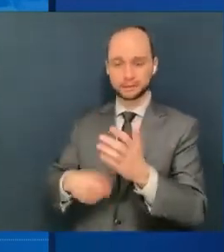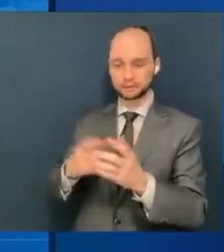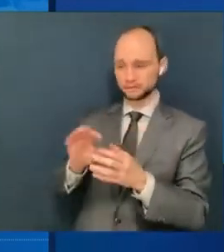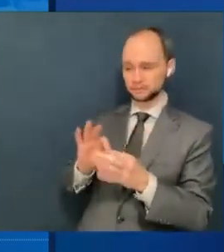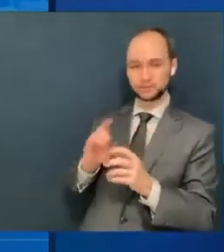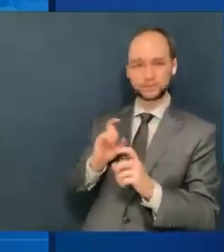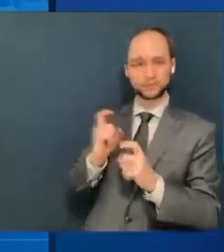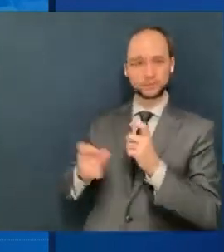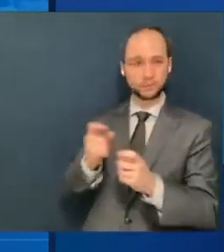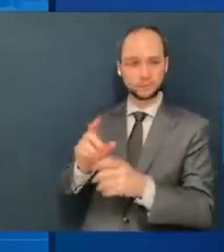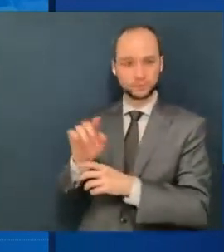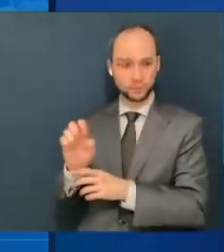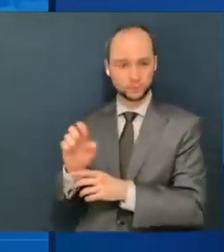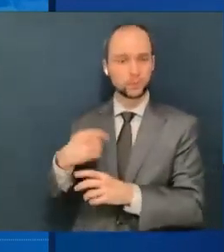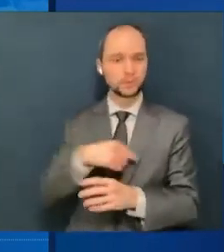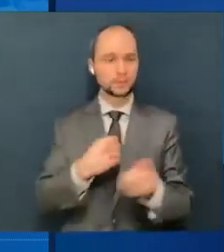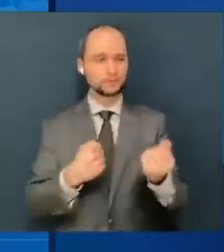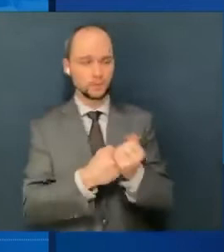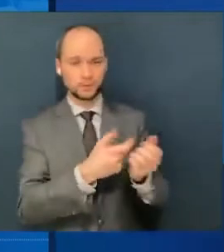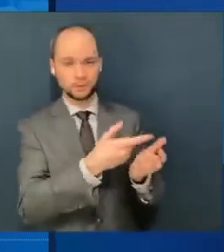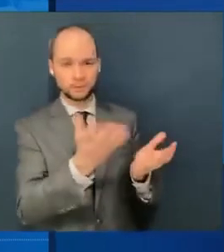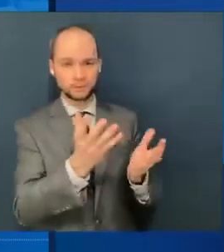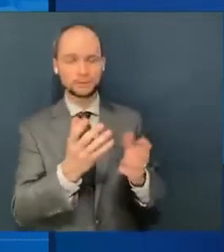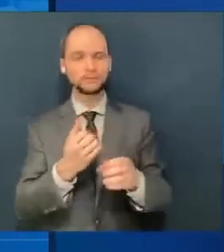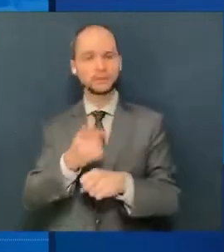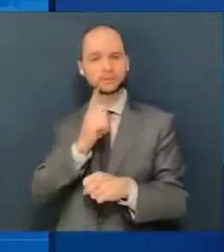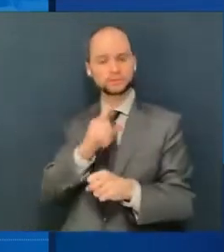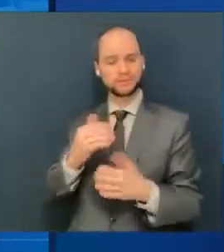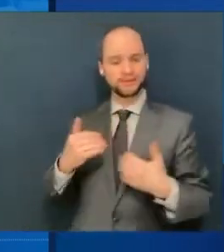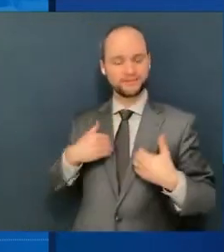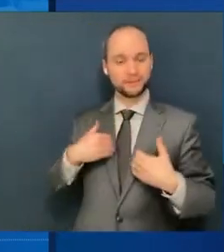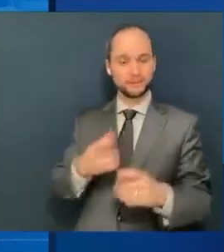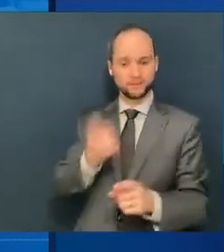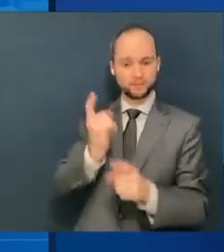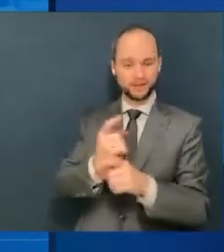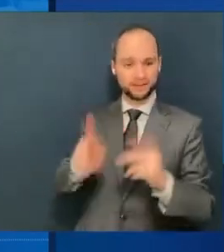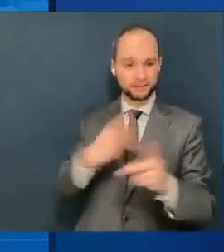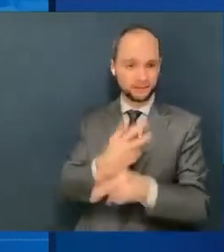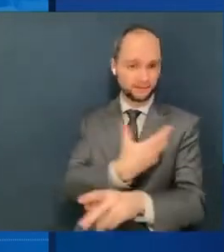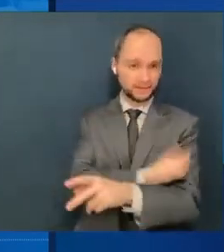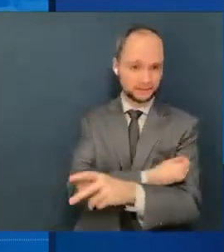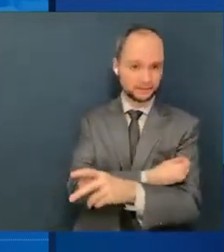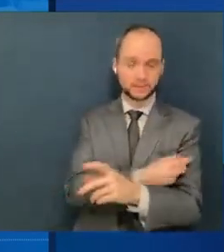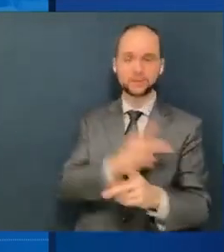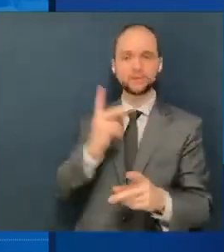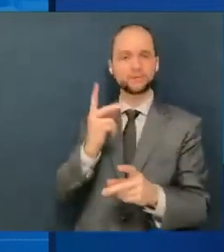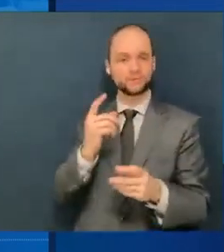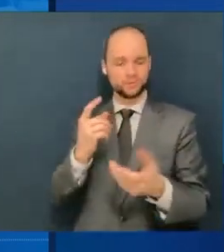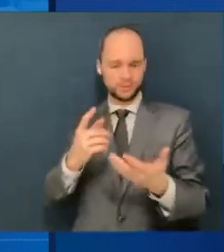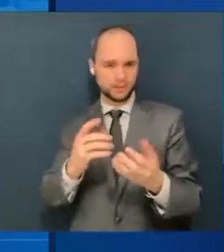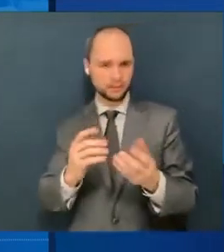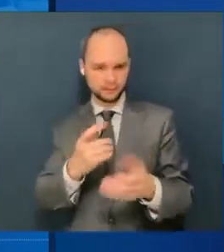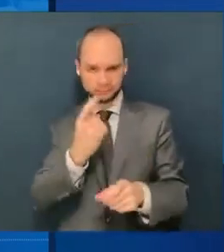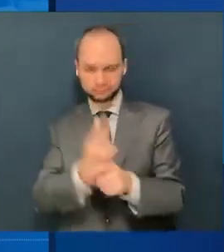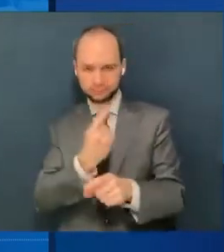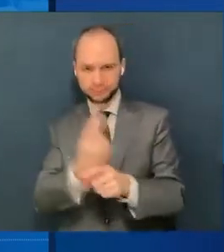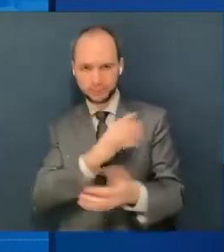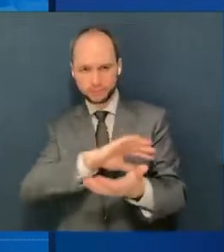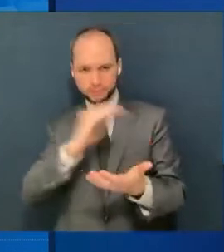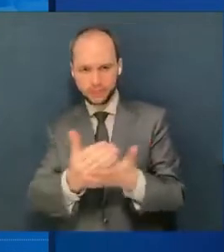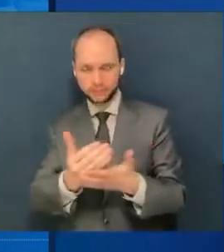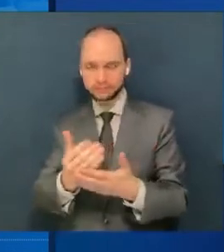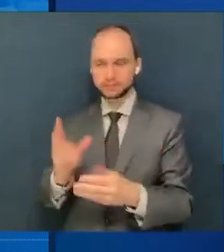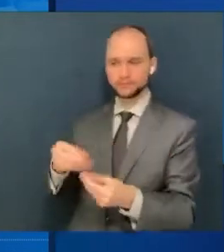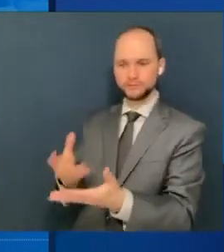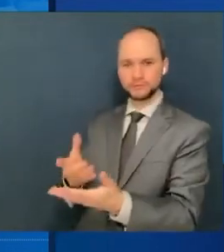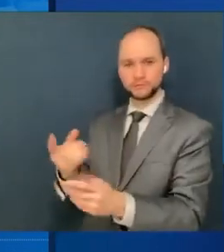so we can get the right vaccines in the right volumes at the right time to those who need them. However, we can only do this if the